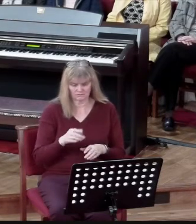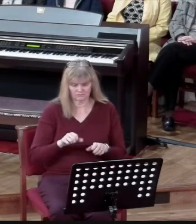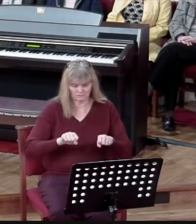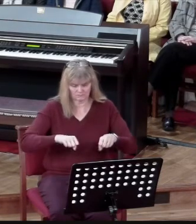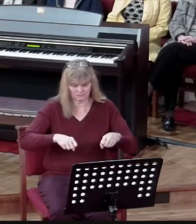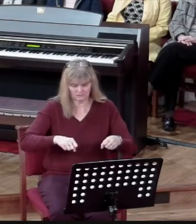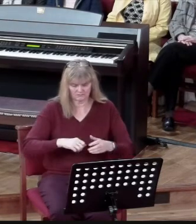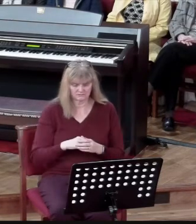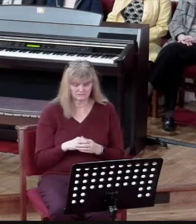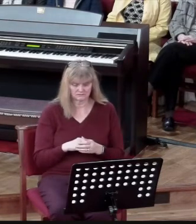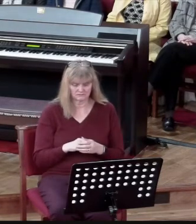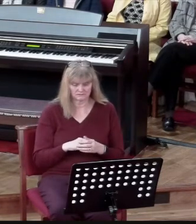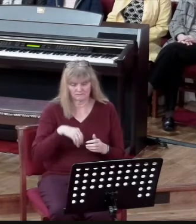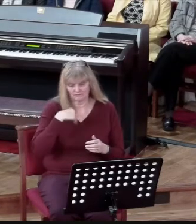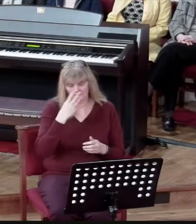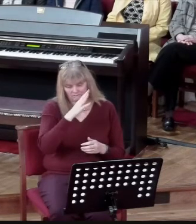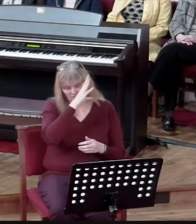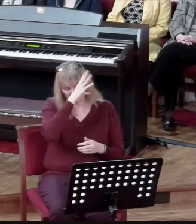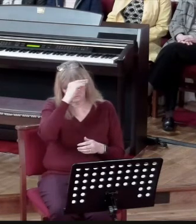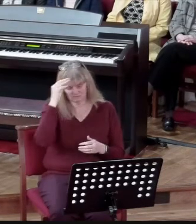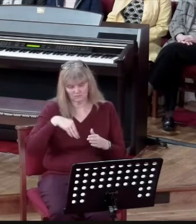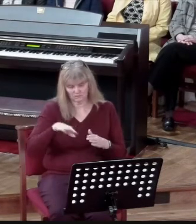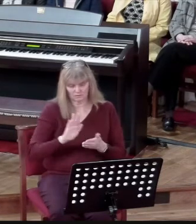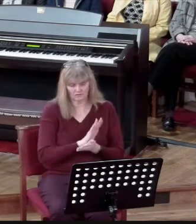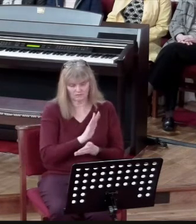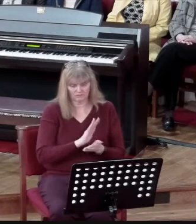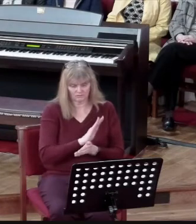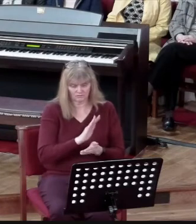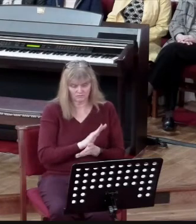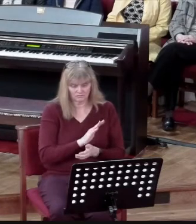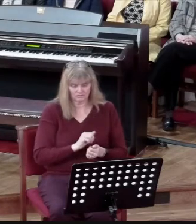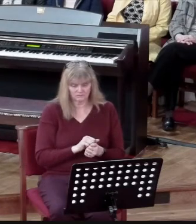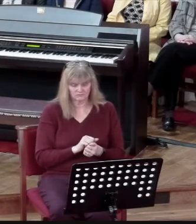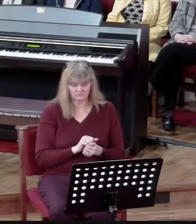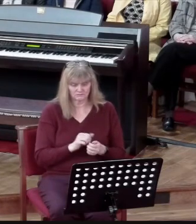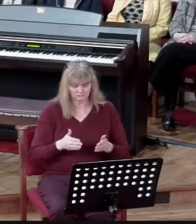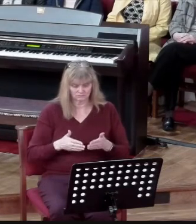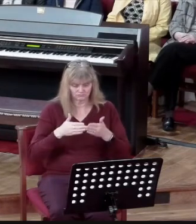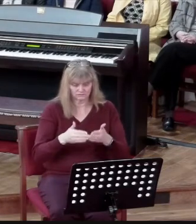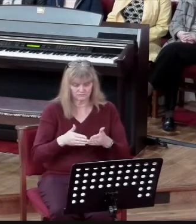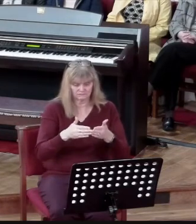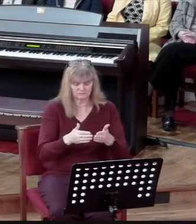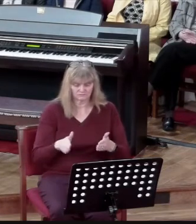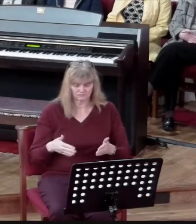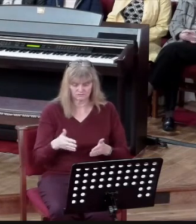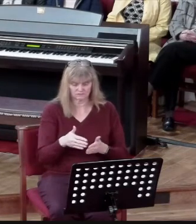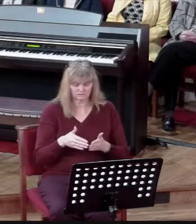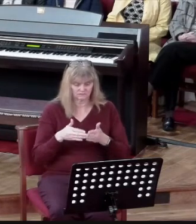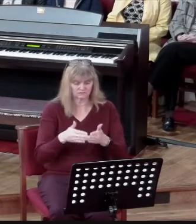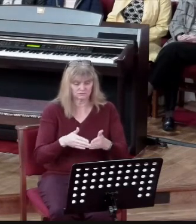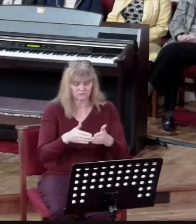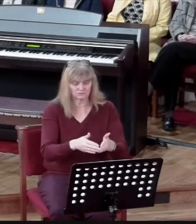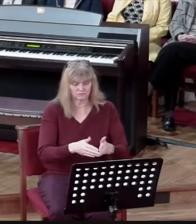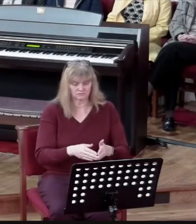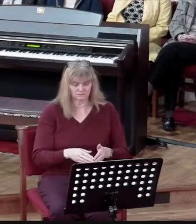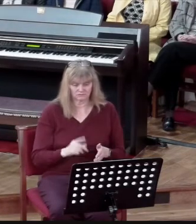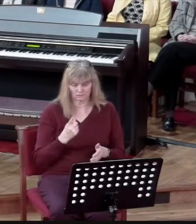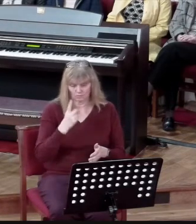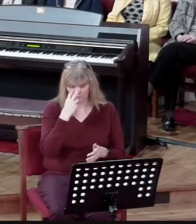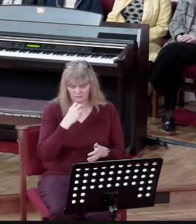every summer, he went on holiday on a trawler. He spent his holidays on a fishing trawler. And one night at the